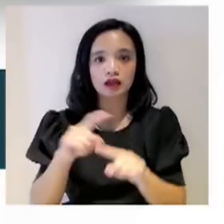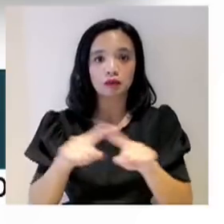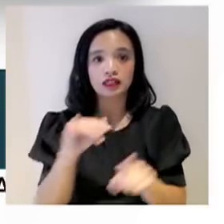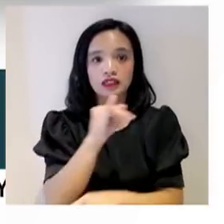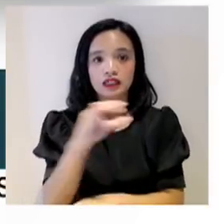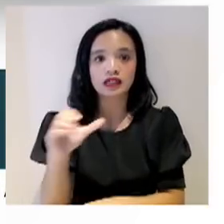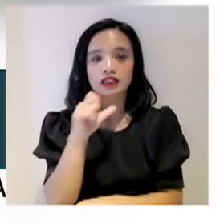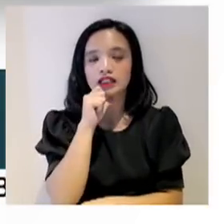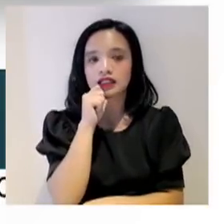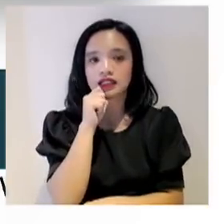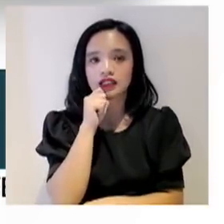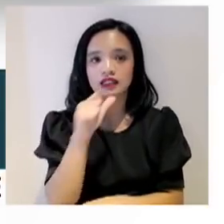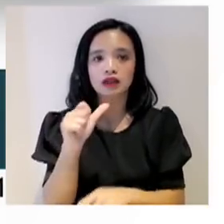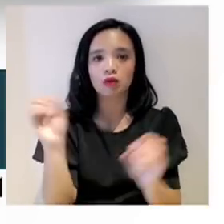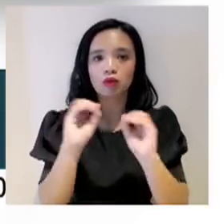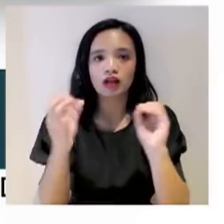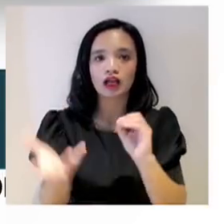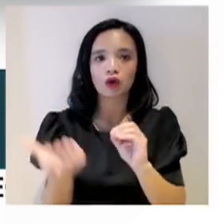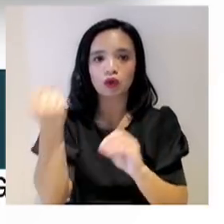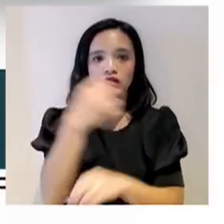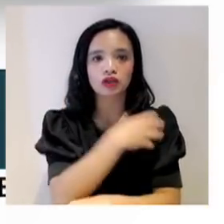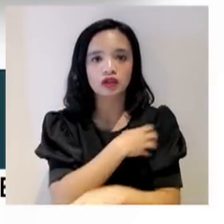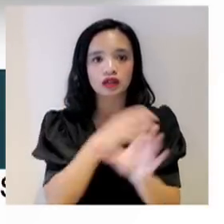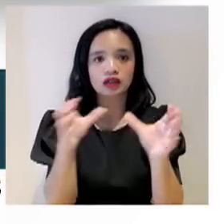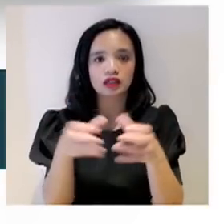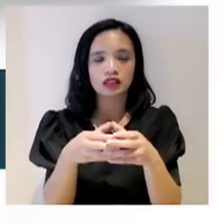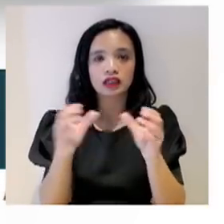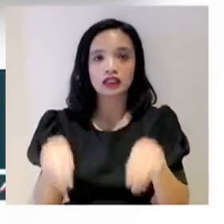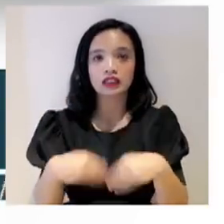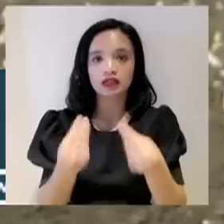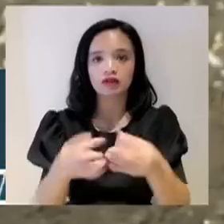its own police force that will serve its warrants for arrest.